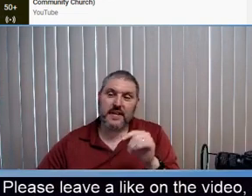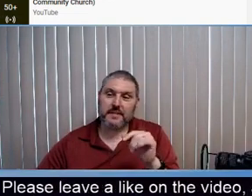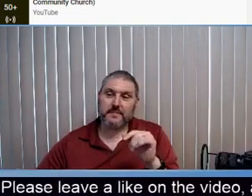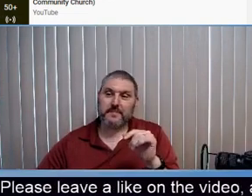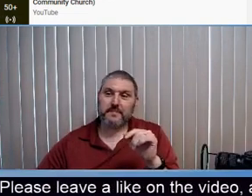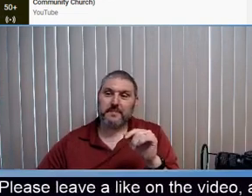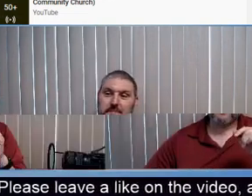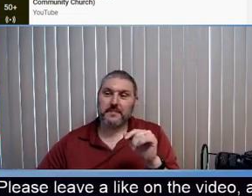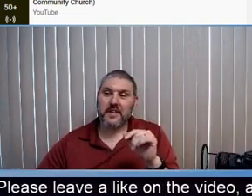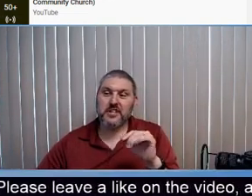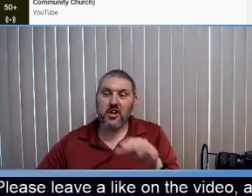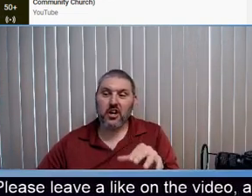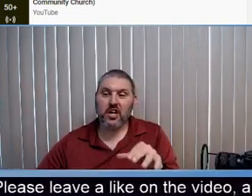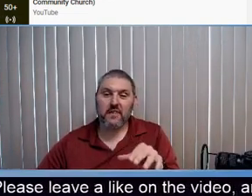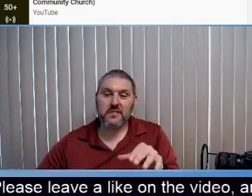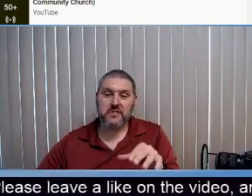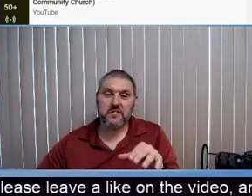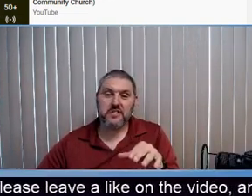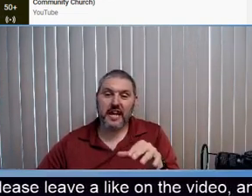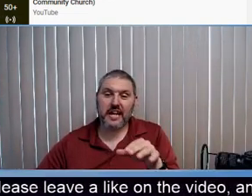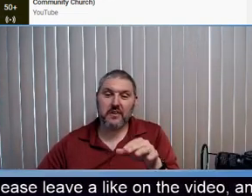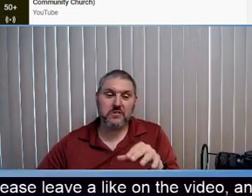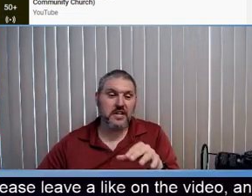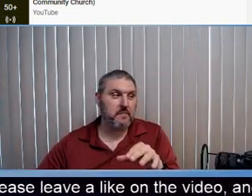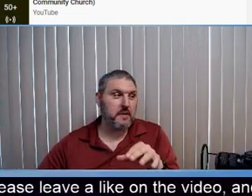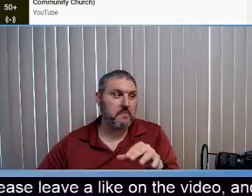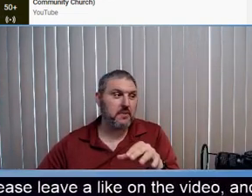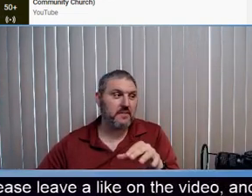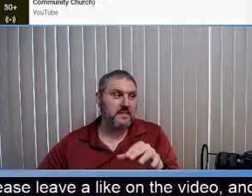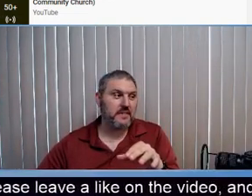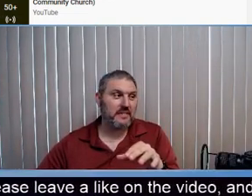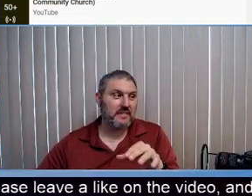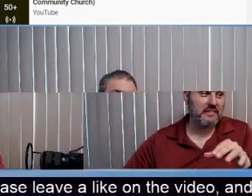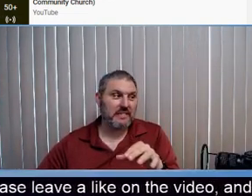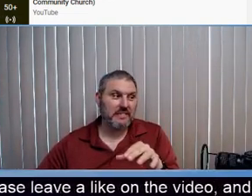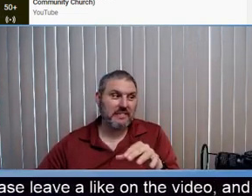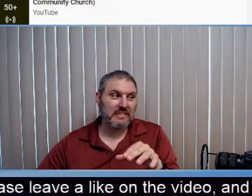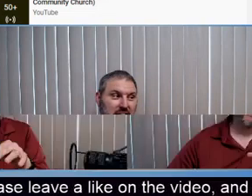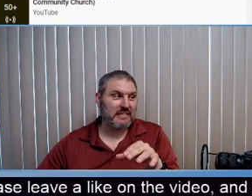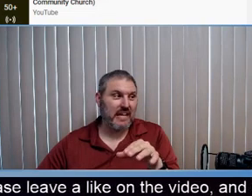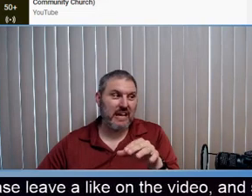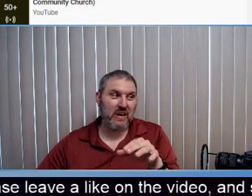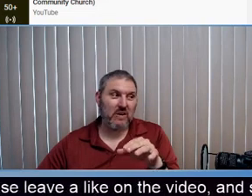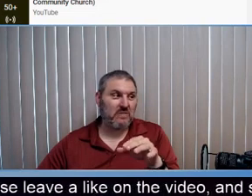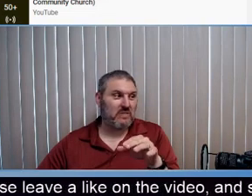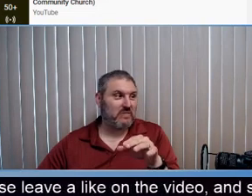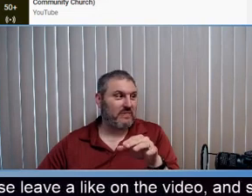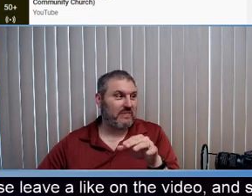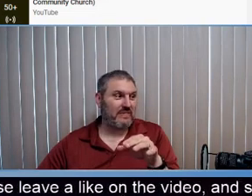Here's the thing. Narc officers and those kind of people,